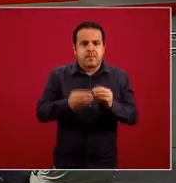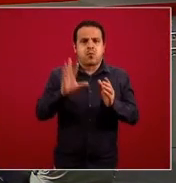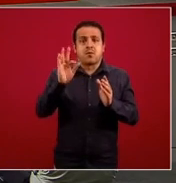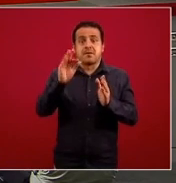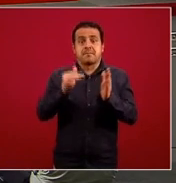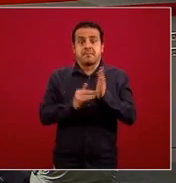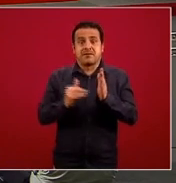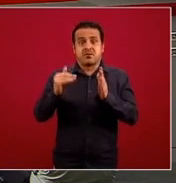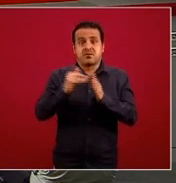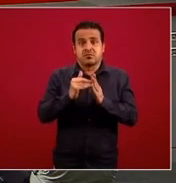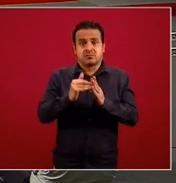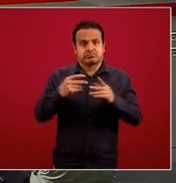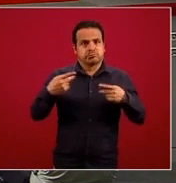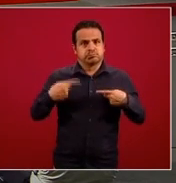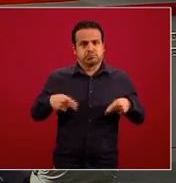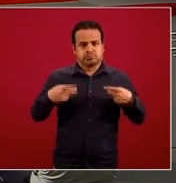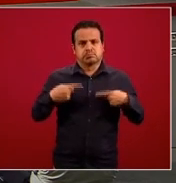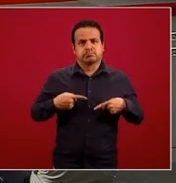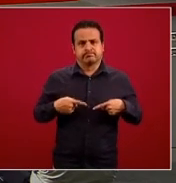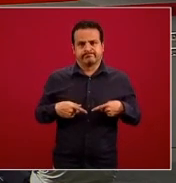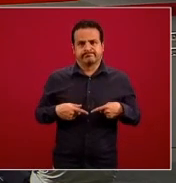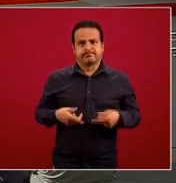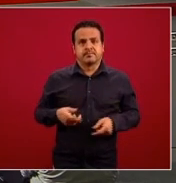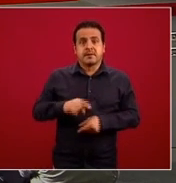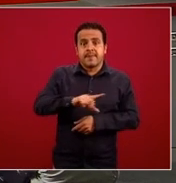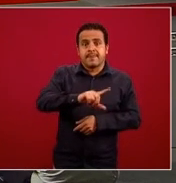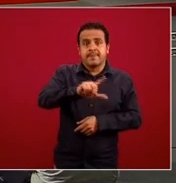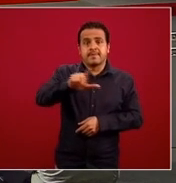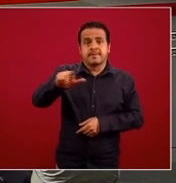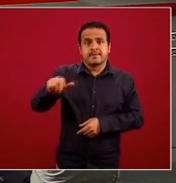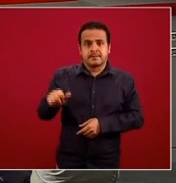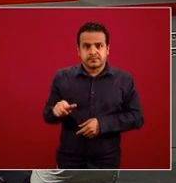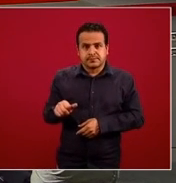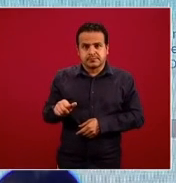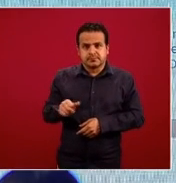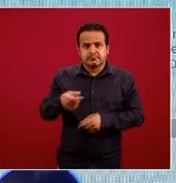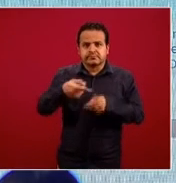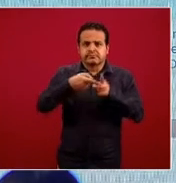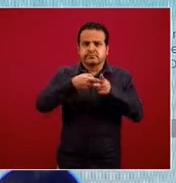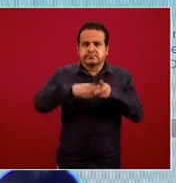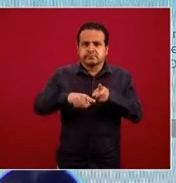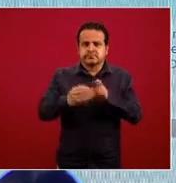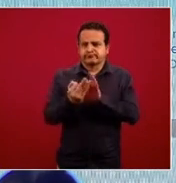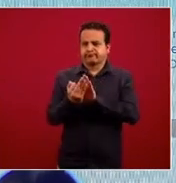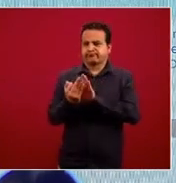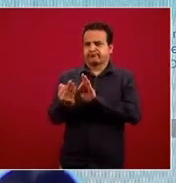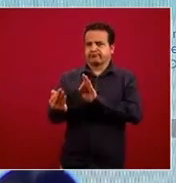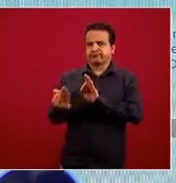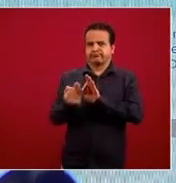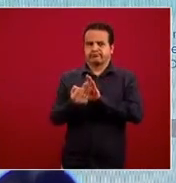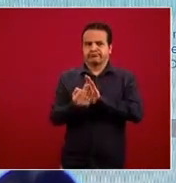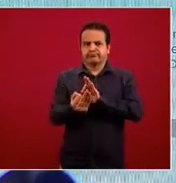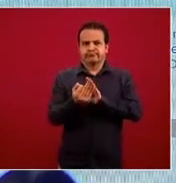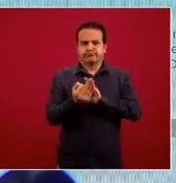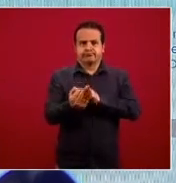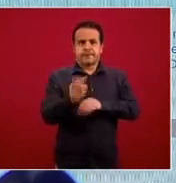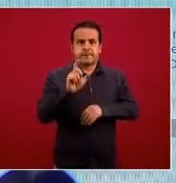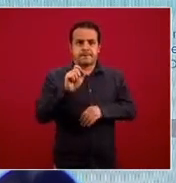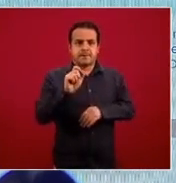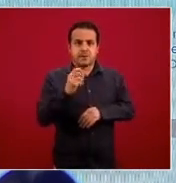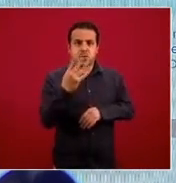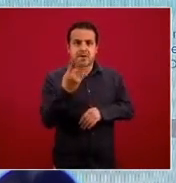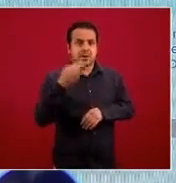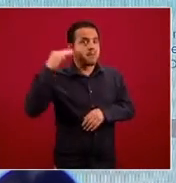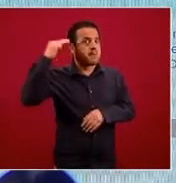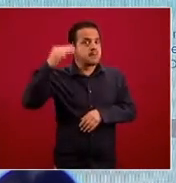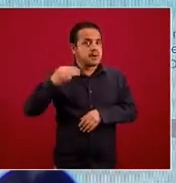school activities. In that very meeting,